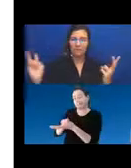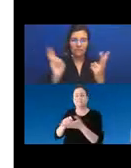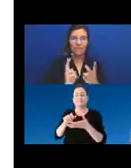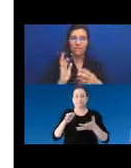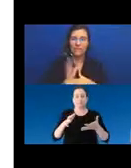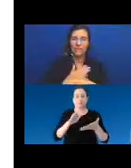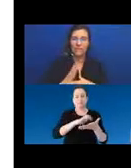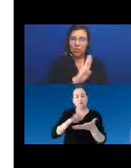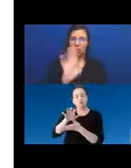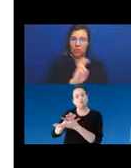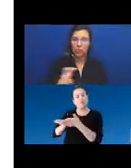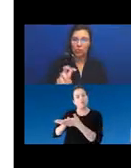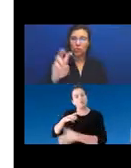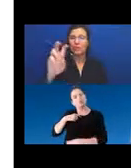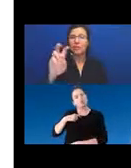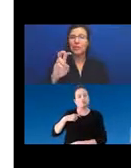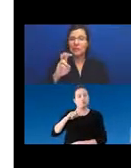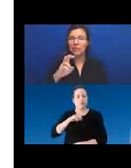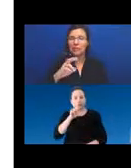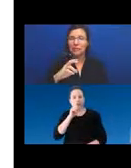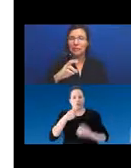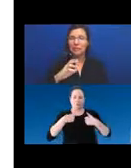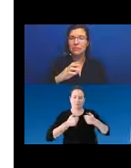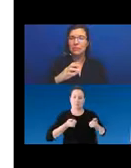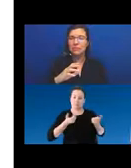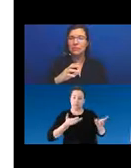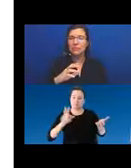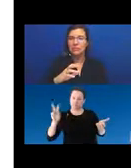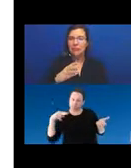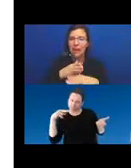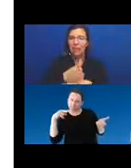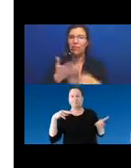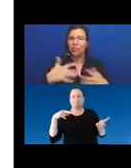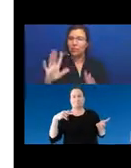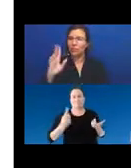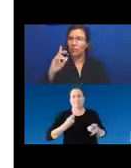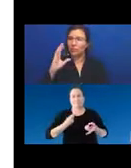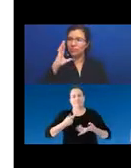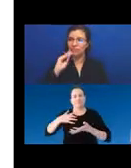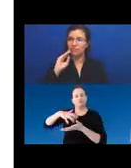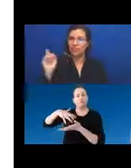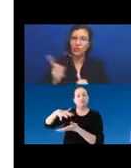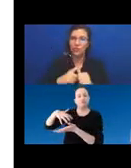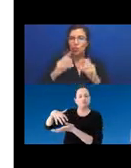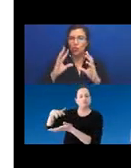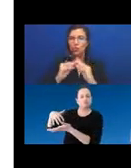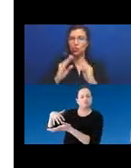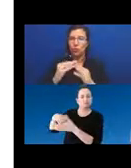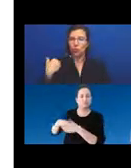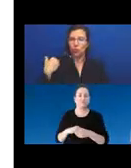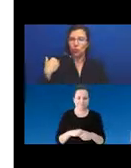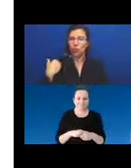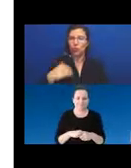after seeing our first webinar. Then we will have